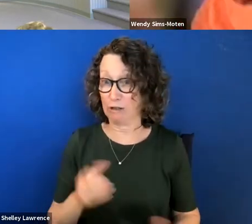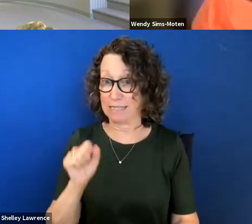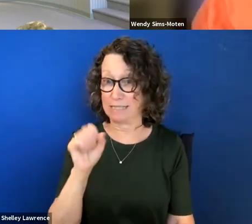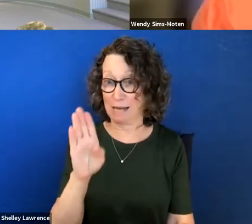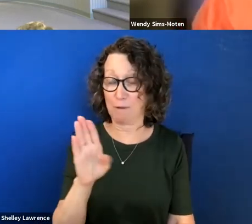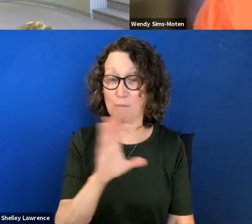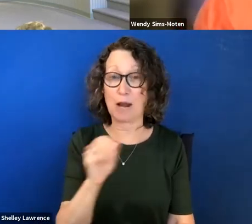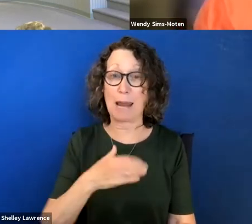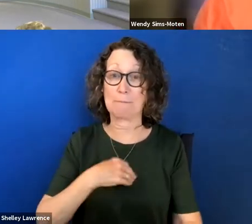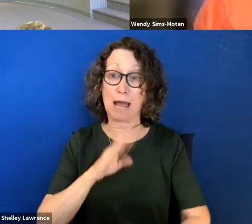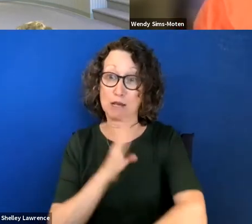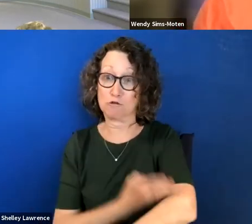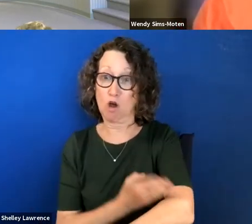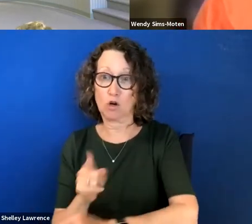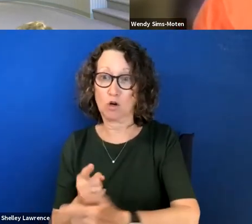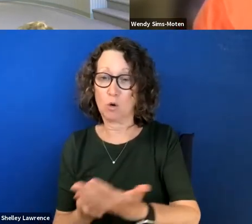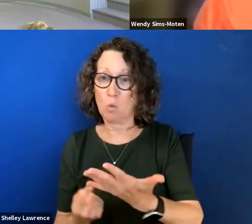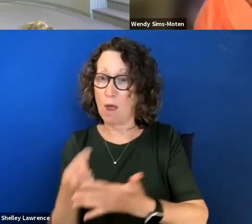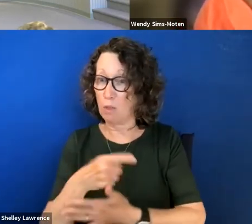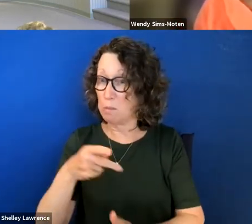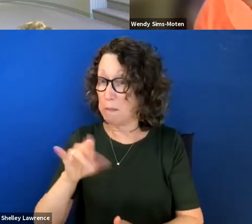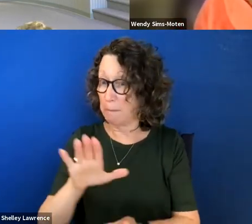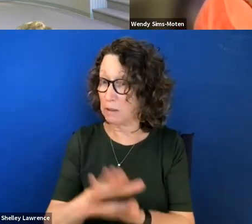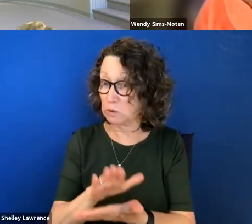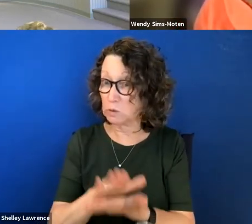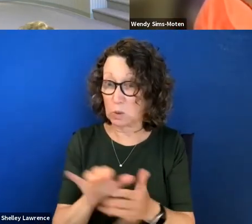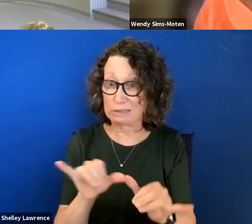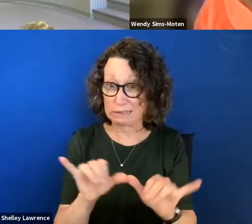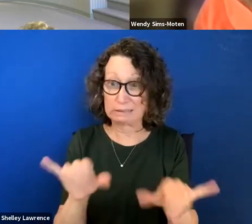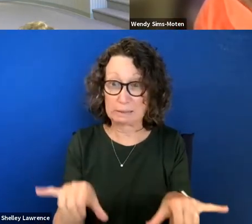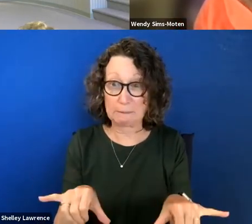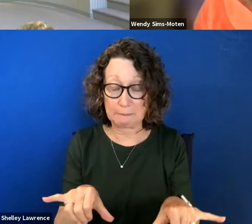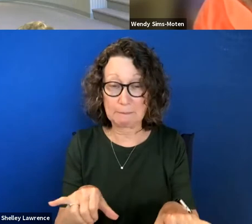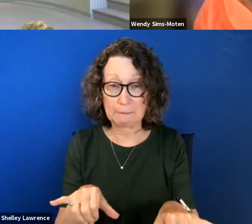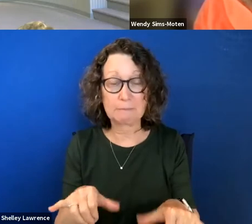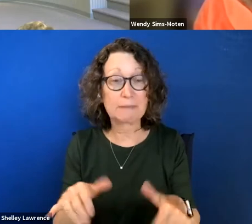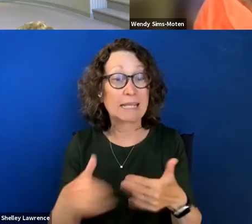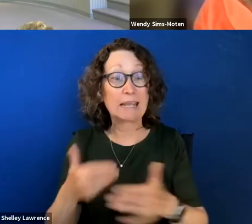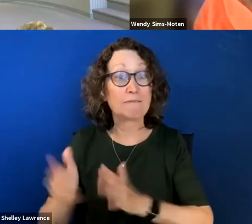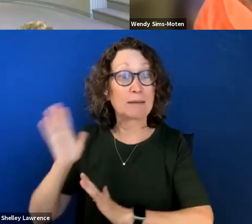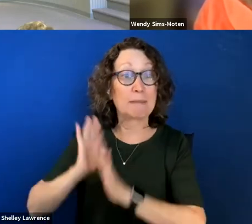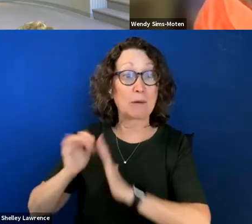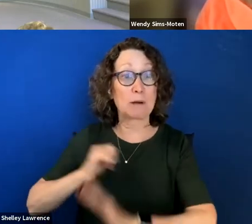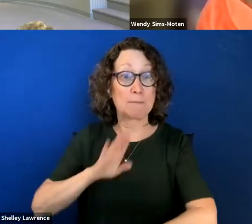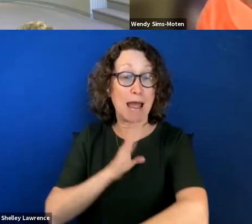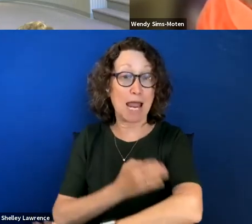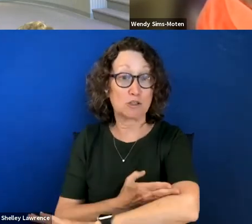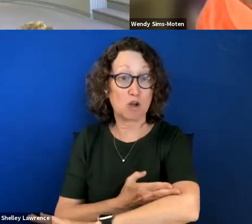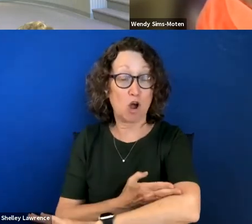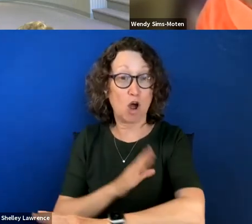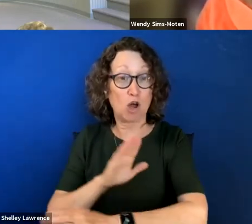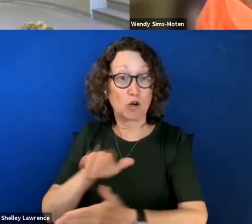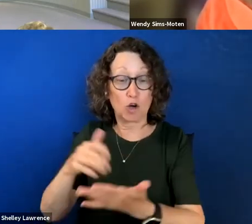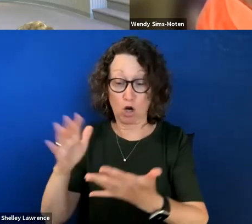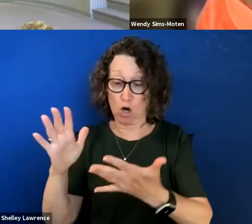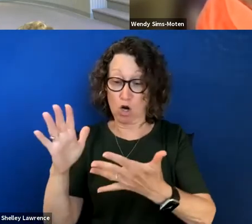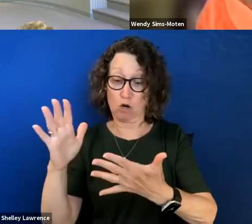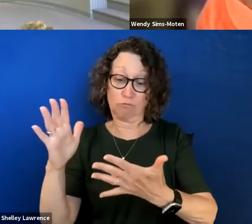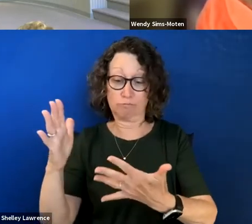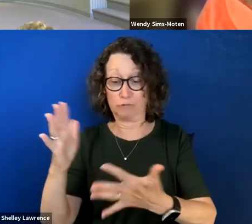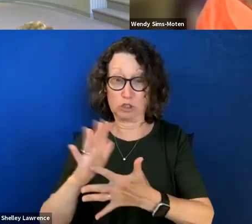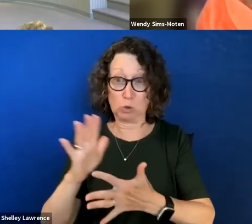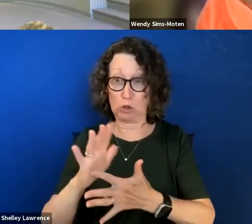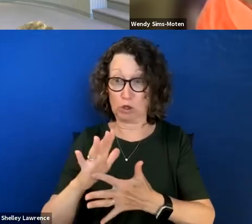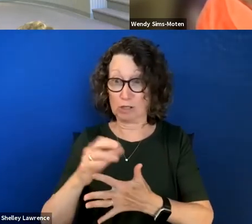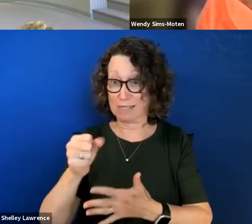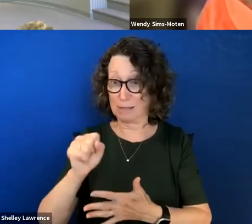and my daughter went through the public school system. Even back when my daughter reached her junior year at Santa Barbara High School,